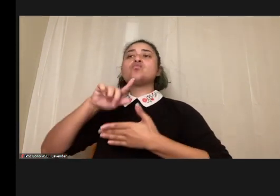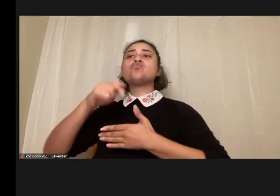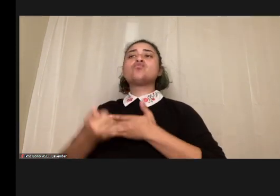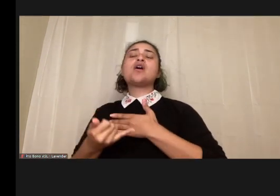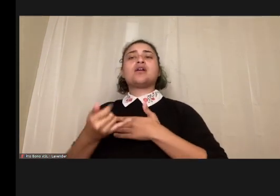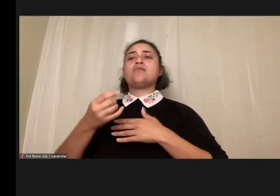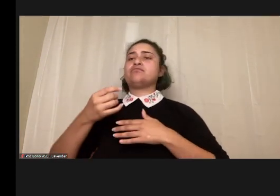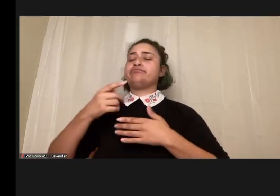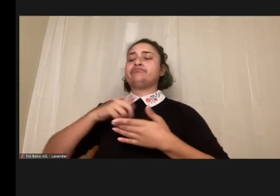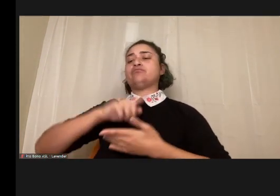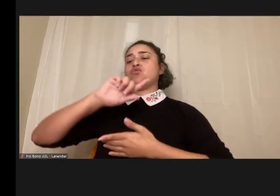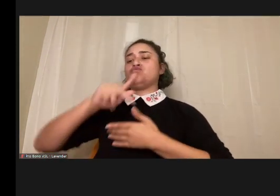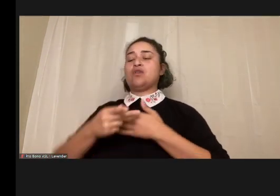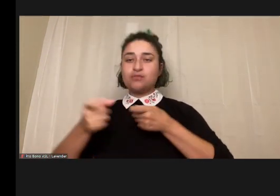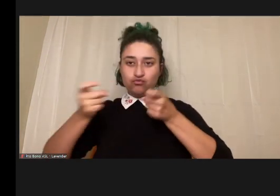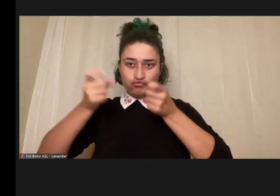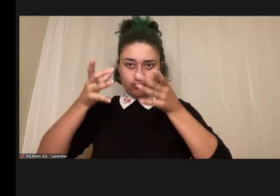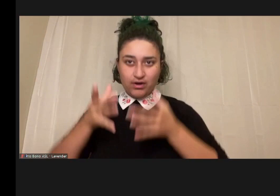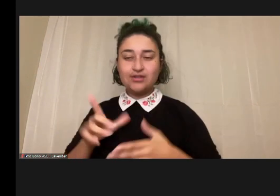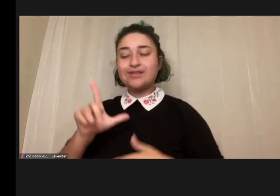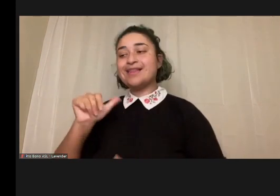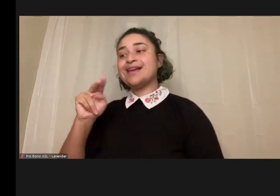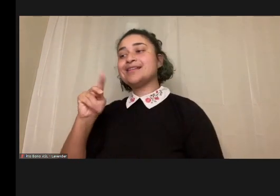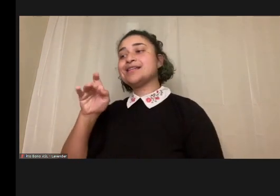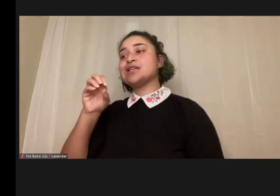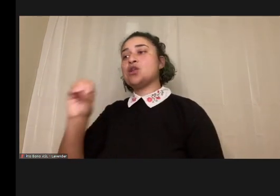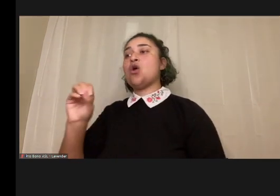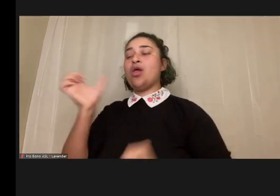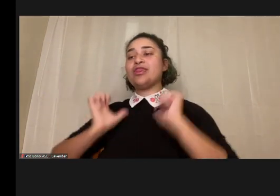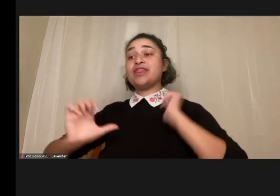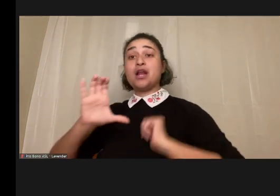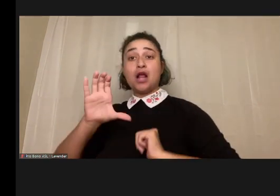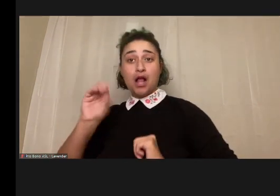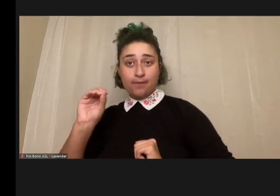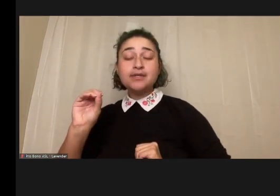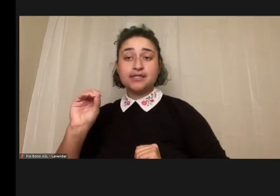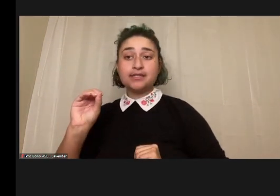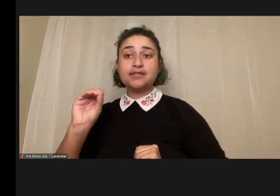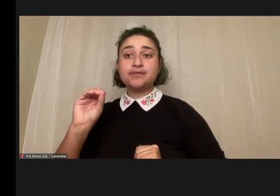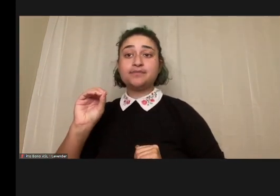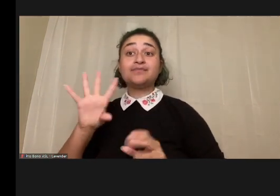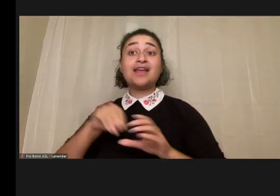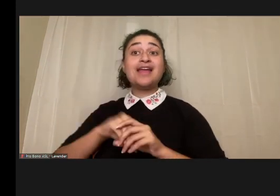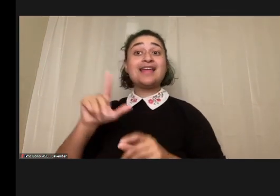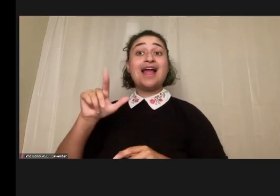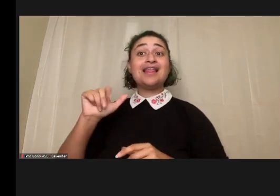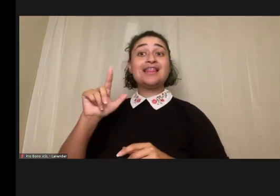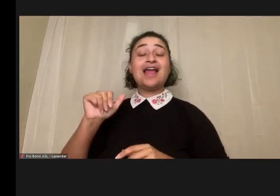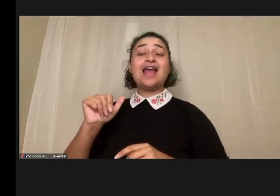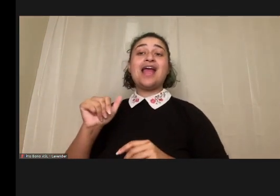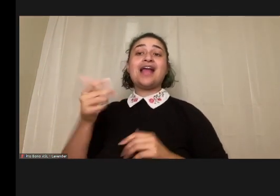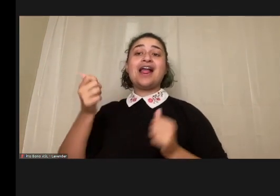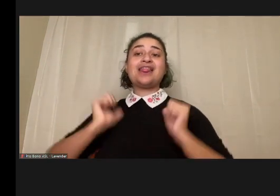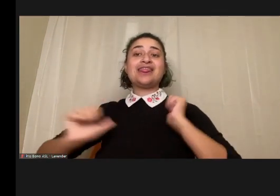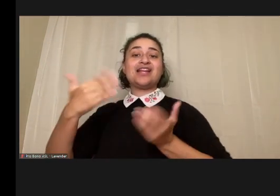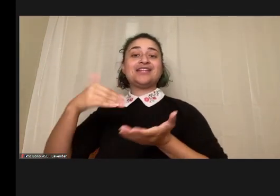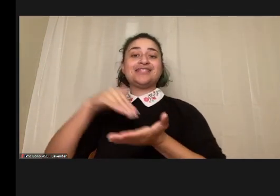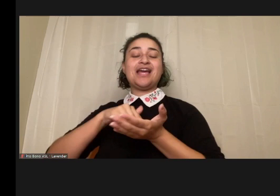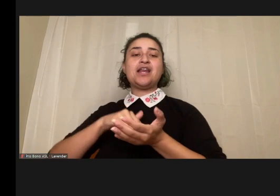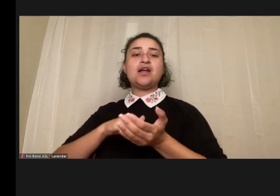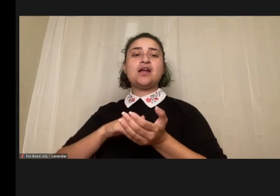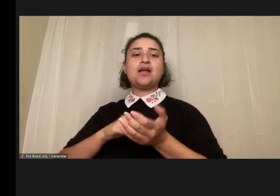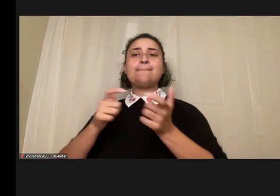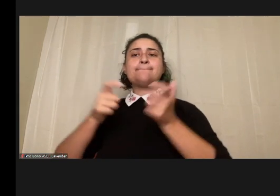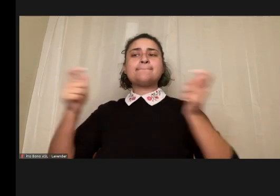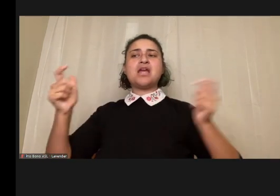literary manager of the Latino Theater Company, operators of the Los Angeles Theater Center, a multi-theater complex in